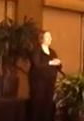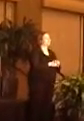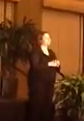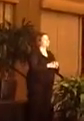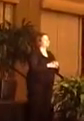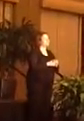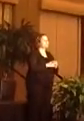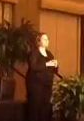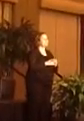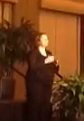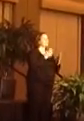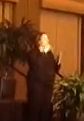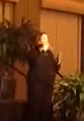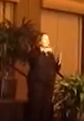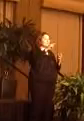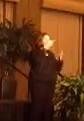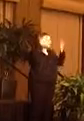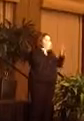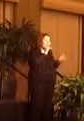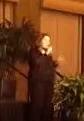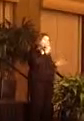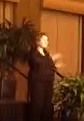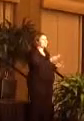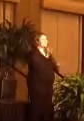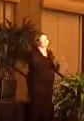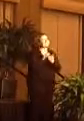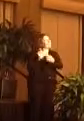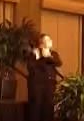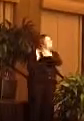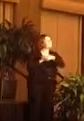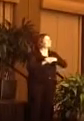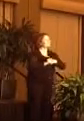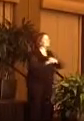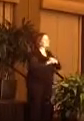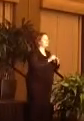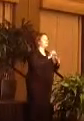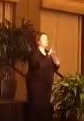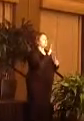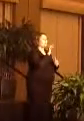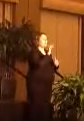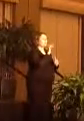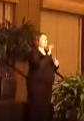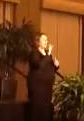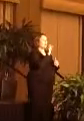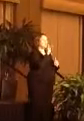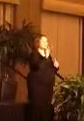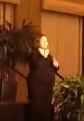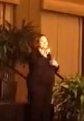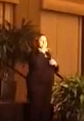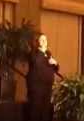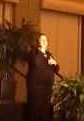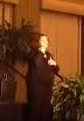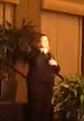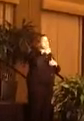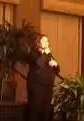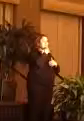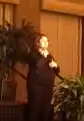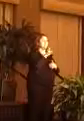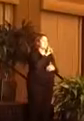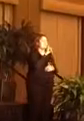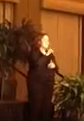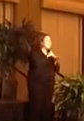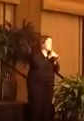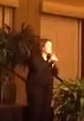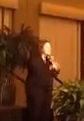who don't know what I do, it's that, and like Brandon said, my videos have been seen by something like 80 million people